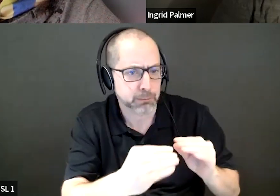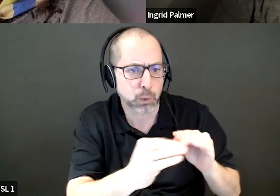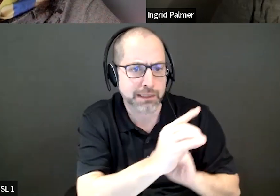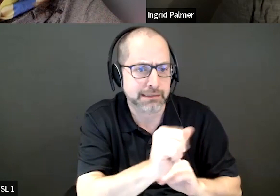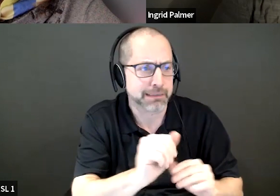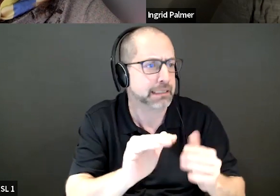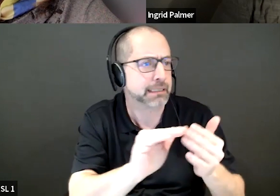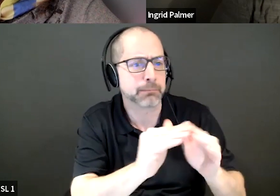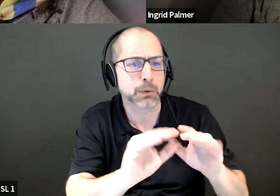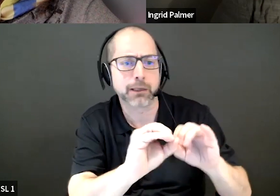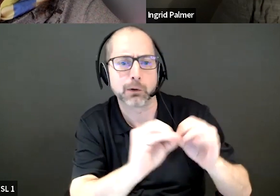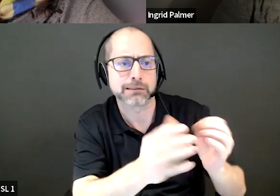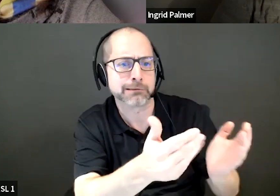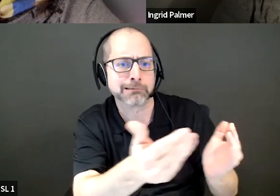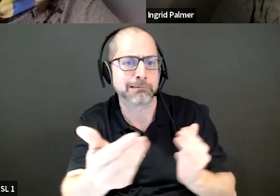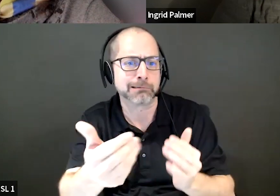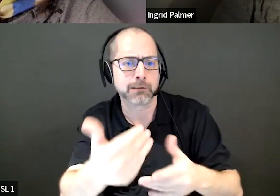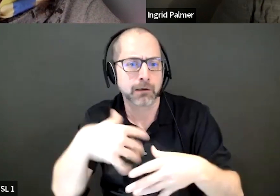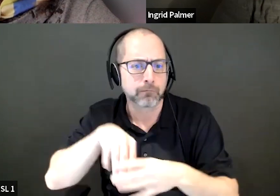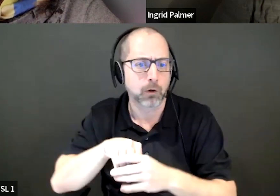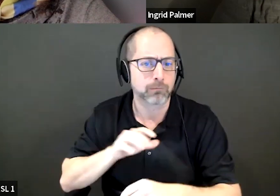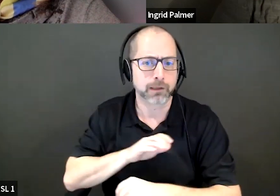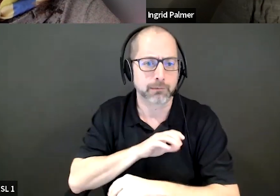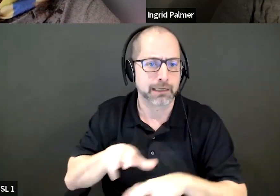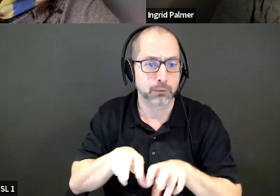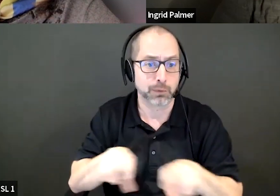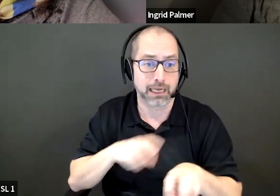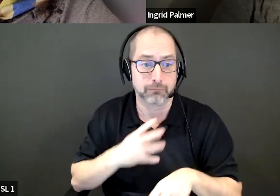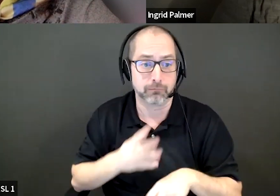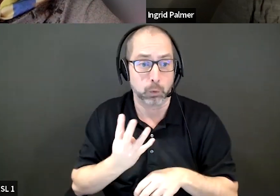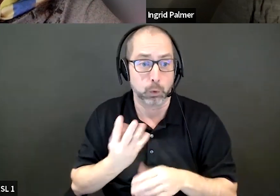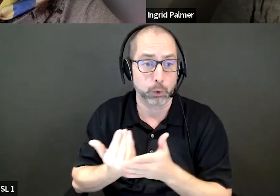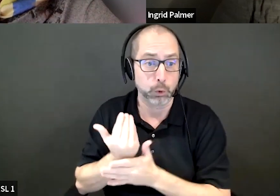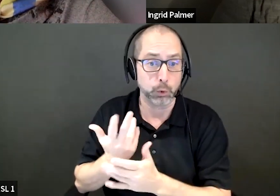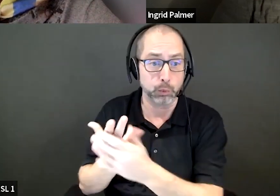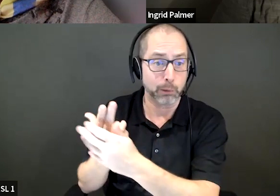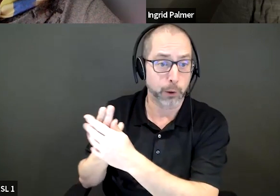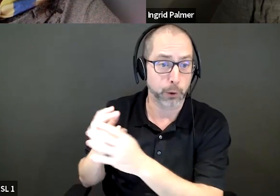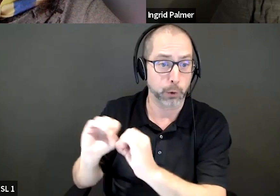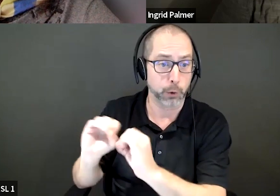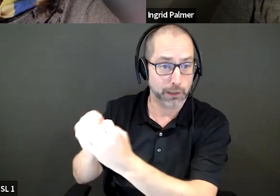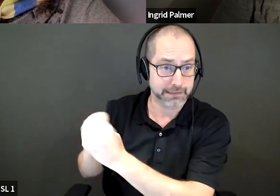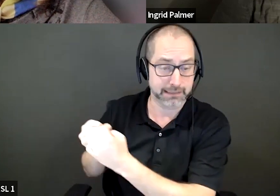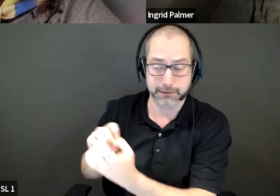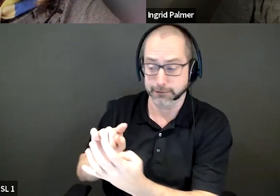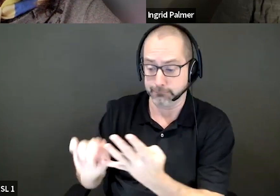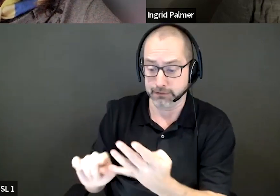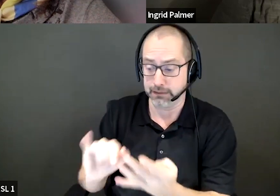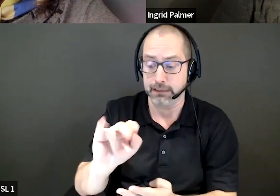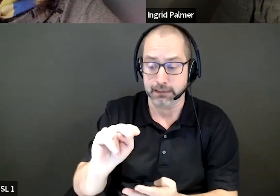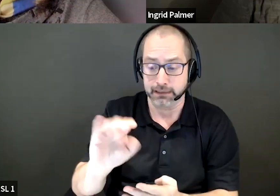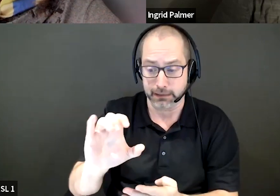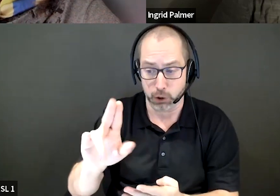organizations in the Steering Committee to include 4 new partner organizations, which are Inclusion